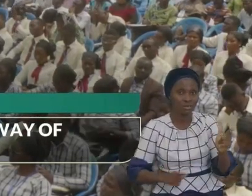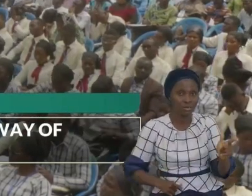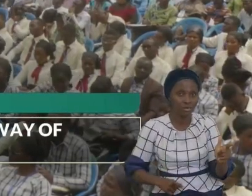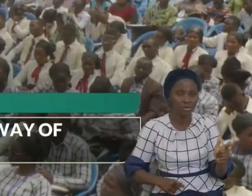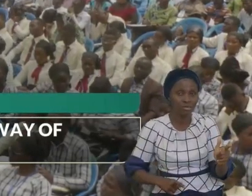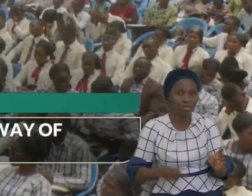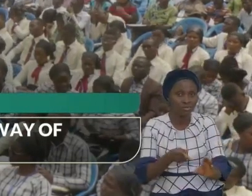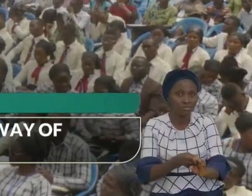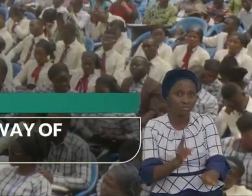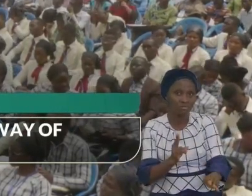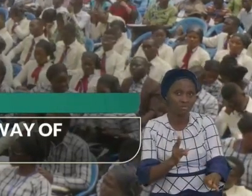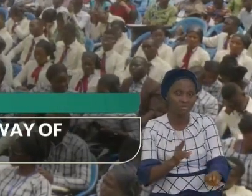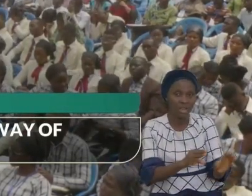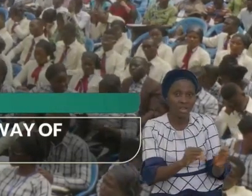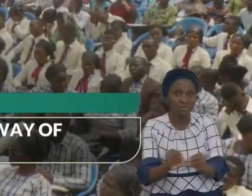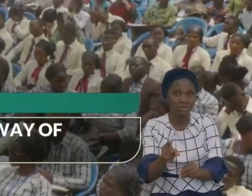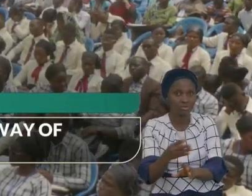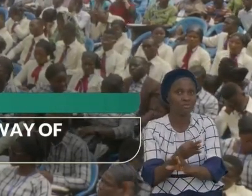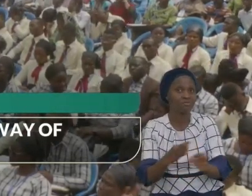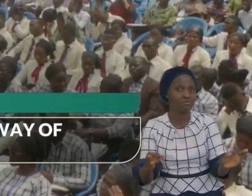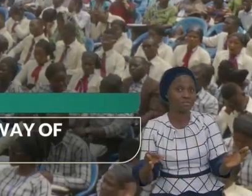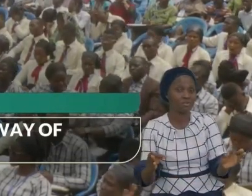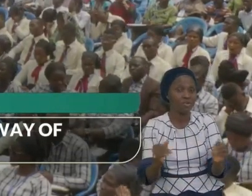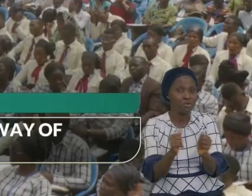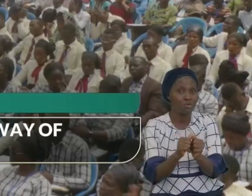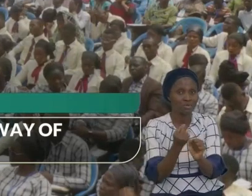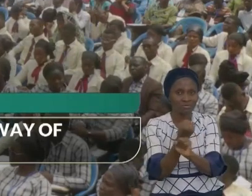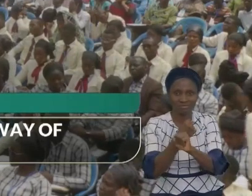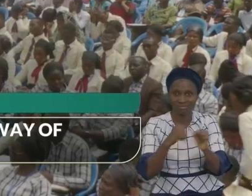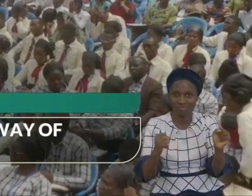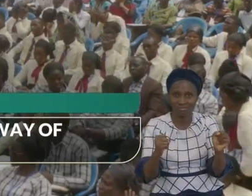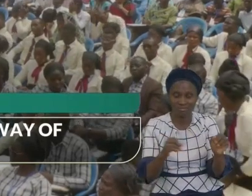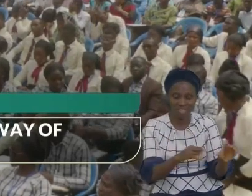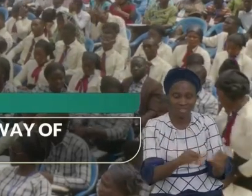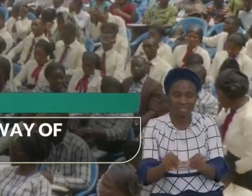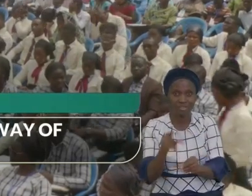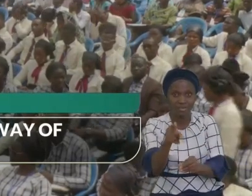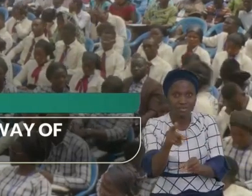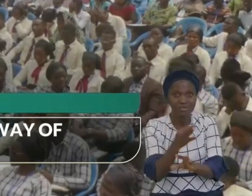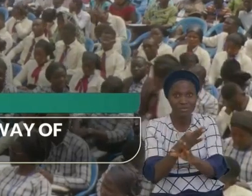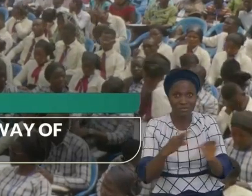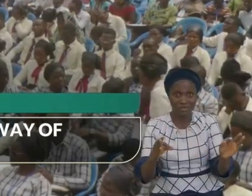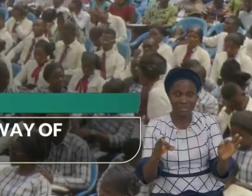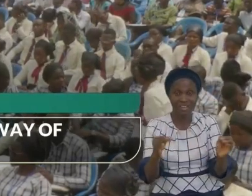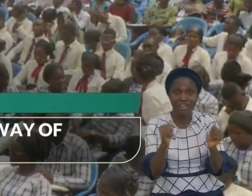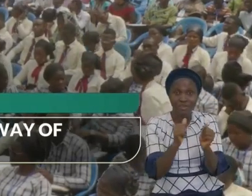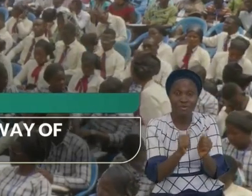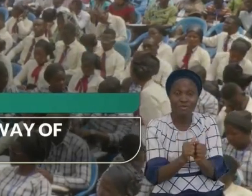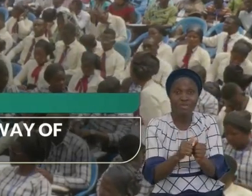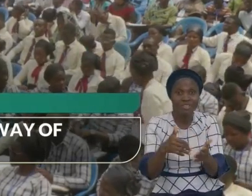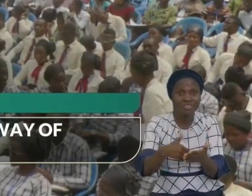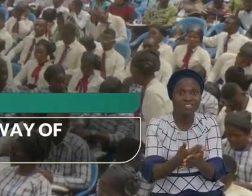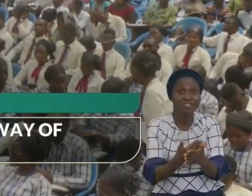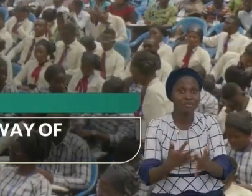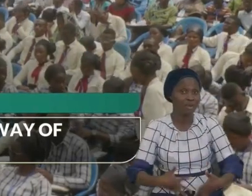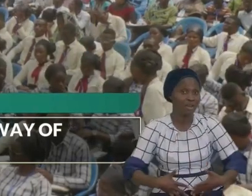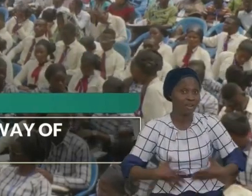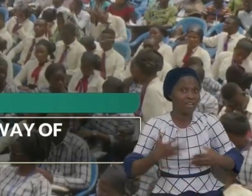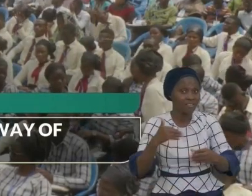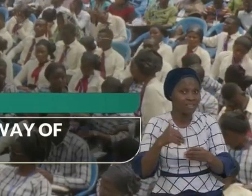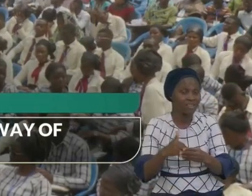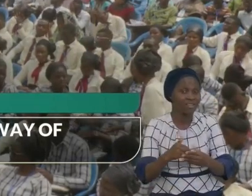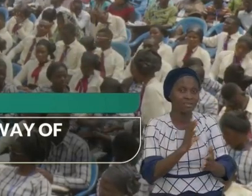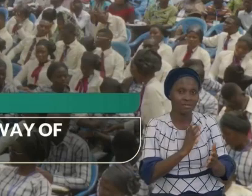sets you free with a new life in Christ. That is when the